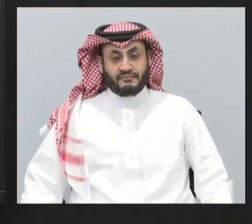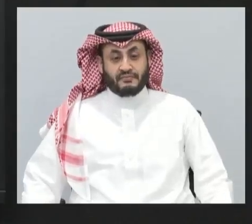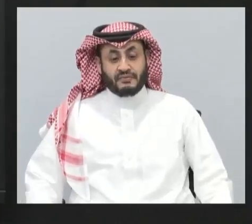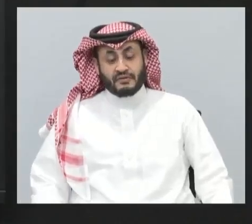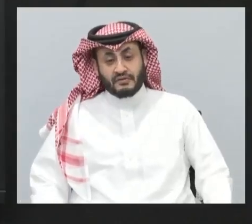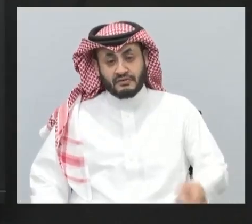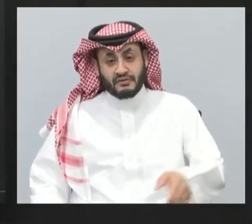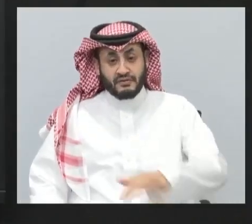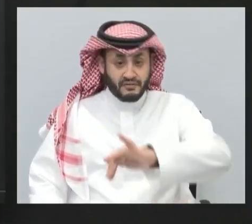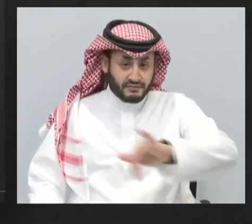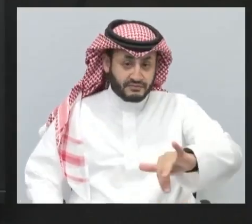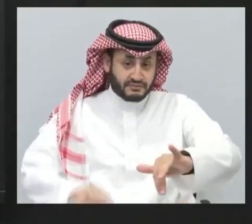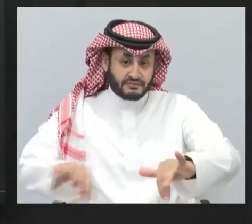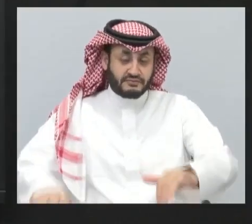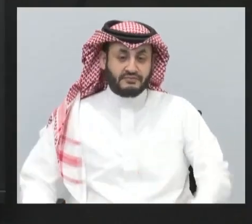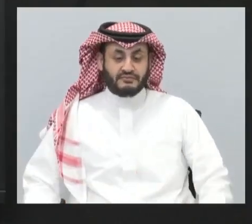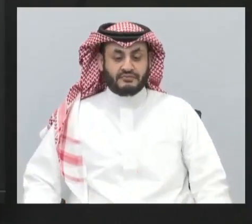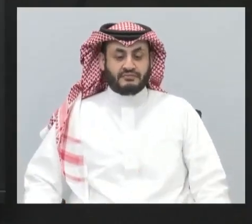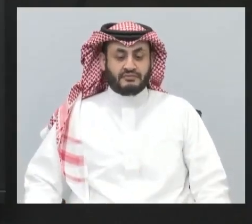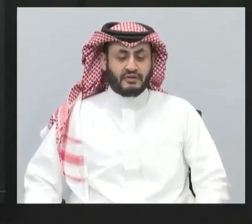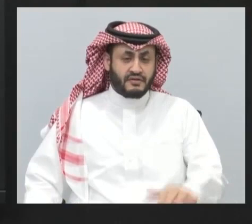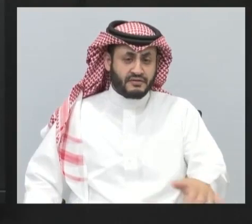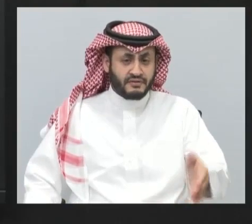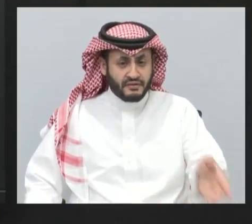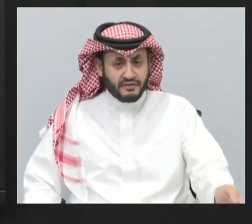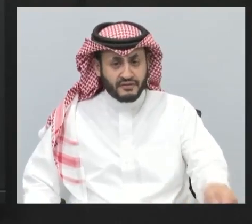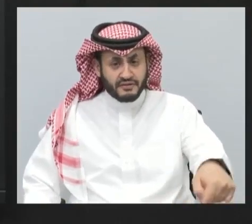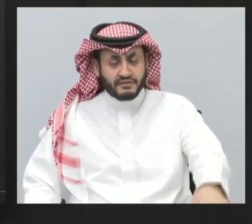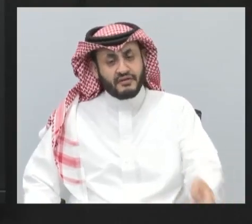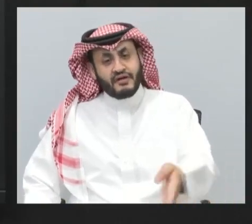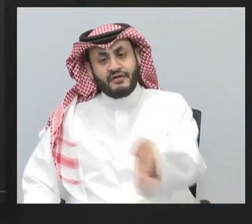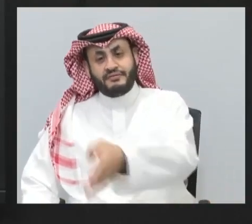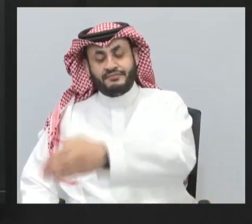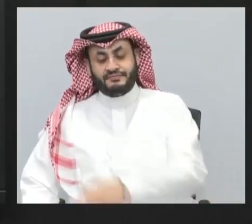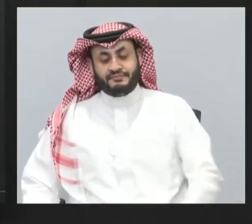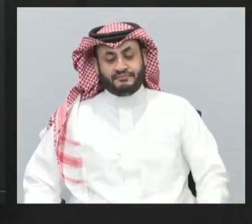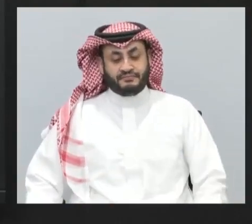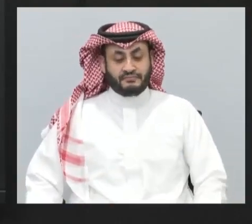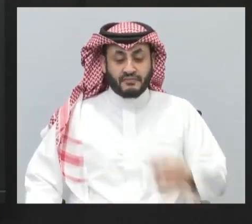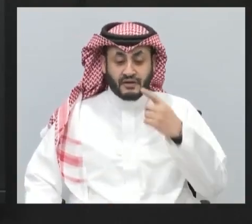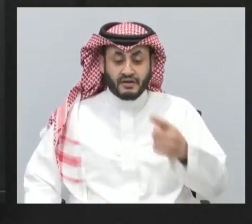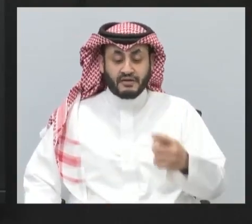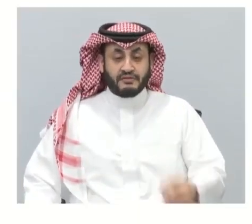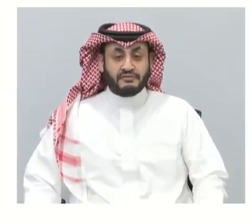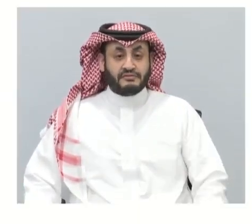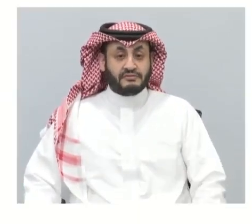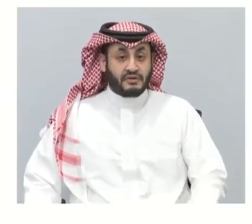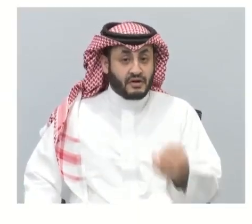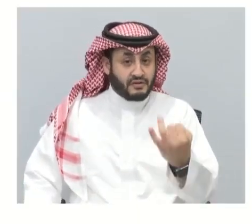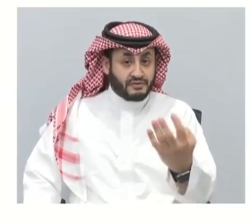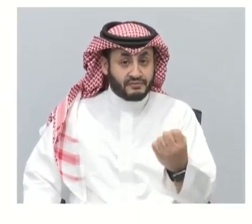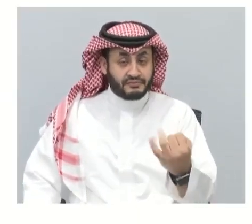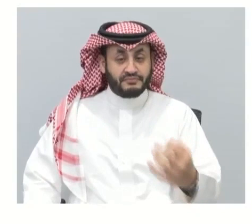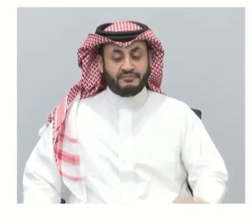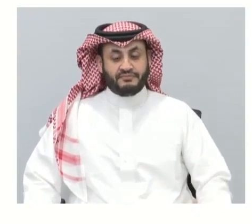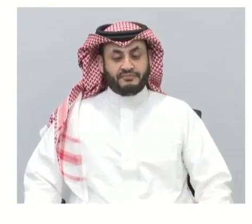so we having the present perfect simple and the present perfect progressive. The present perfect simple is to answer a question